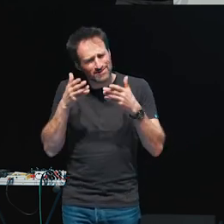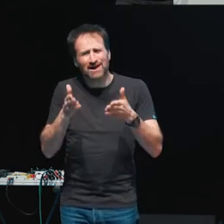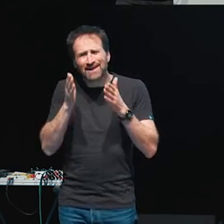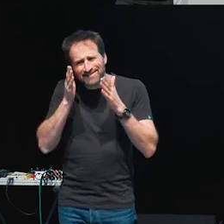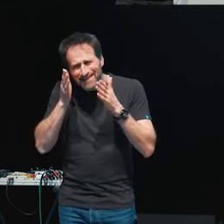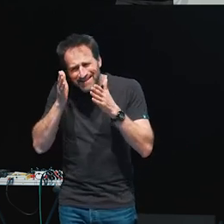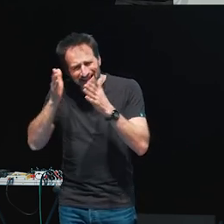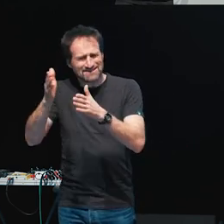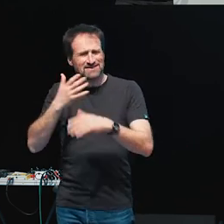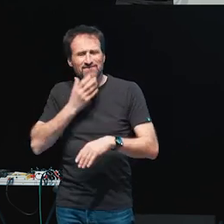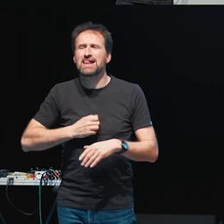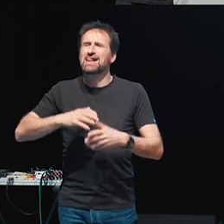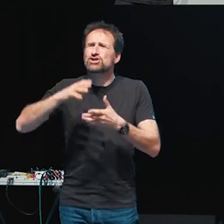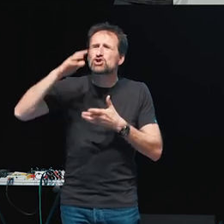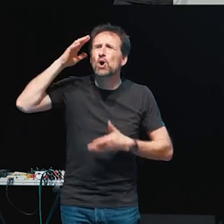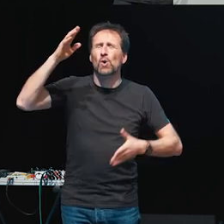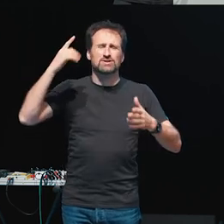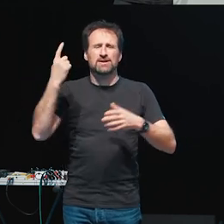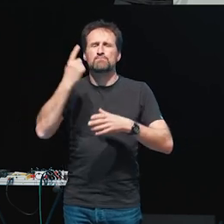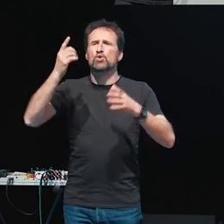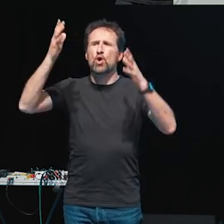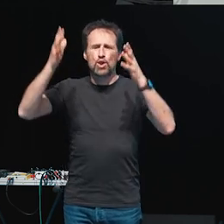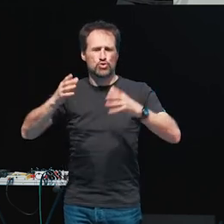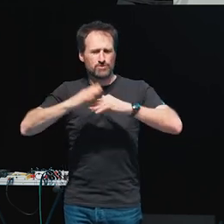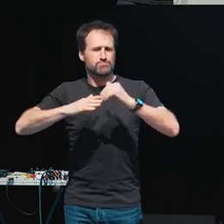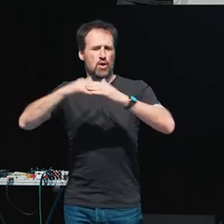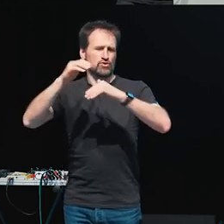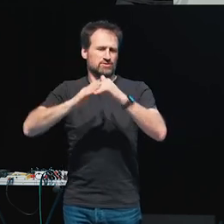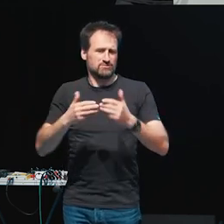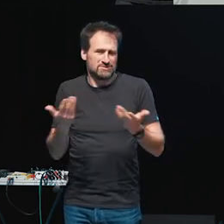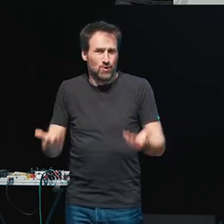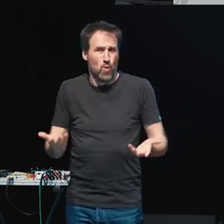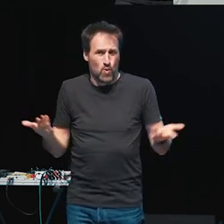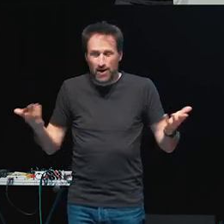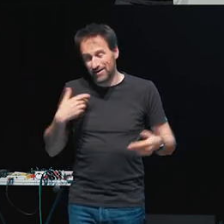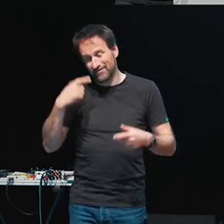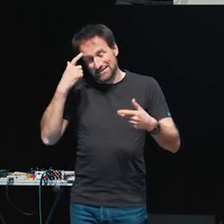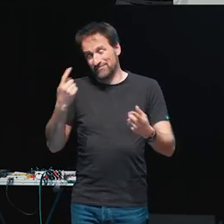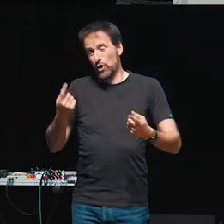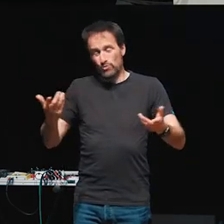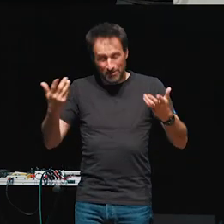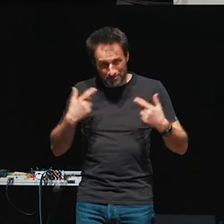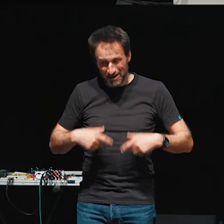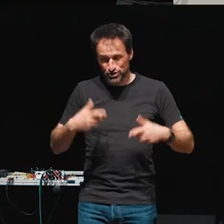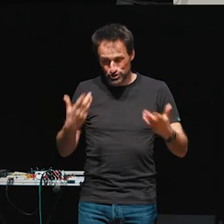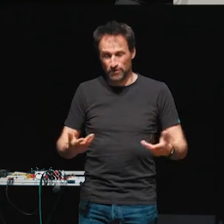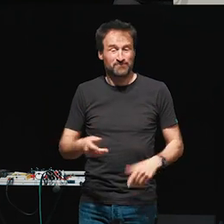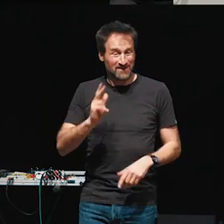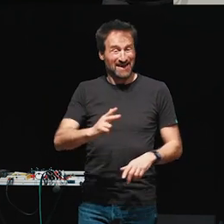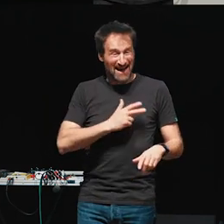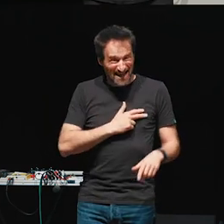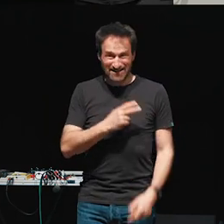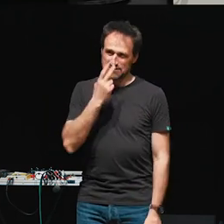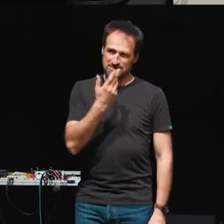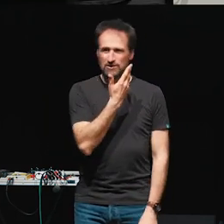huge monoliths. I don't know why. But as you probably guessed, it will, in reality, it would look something like this.